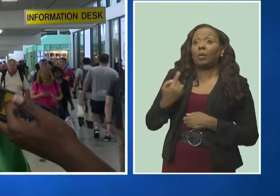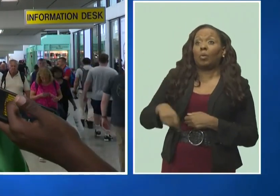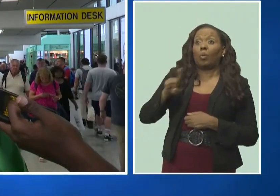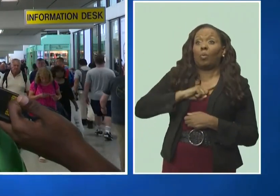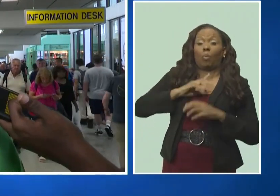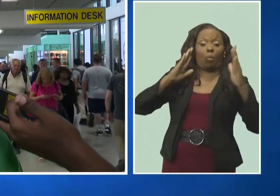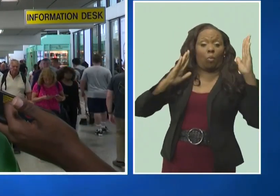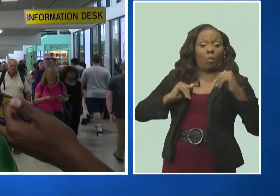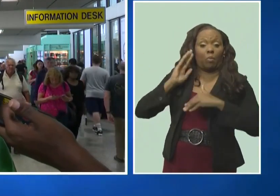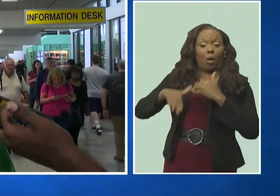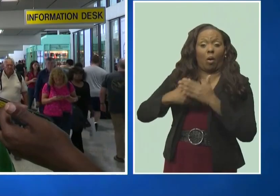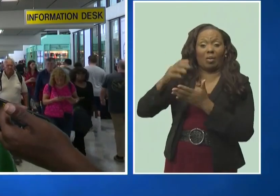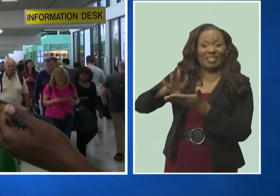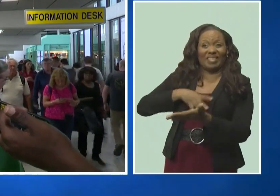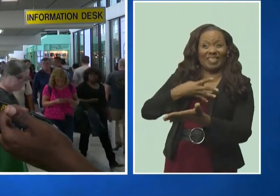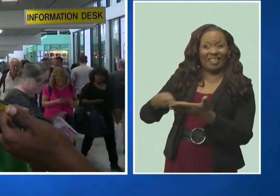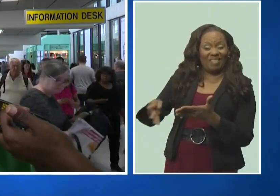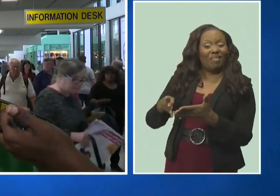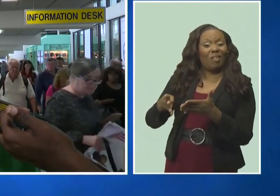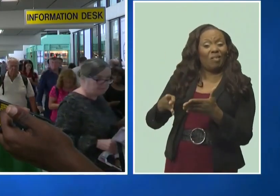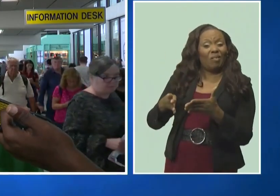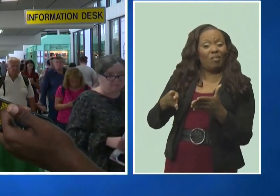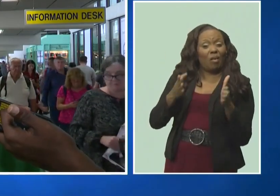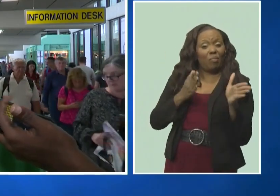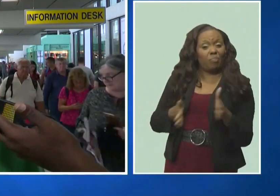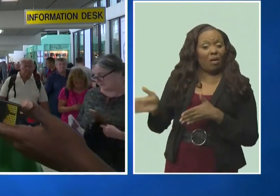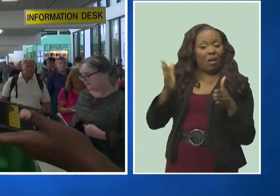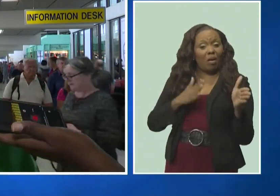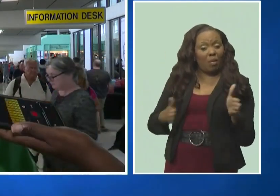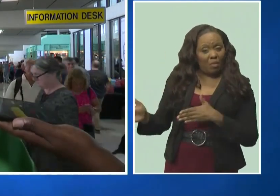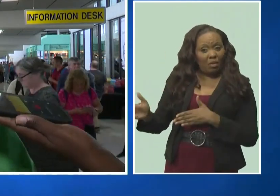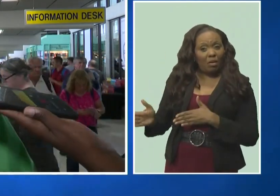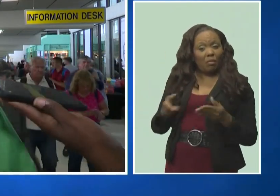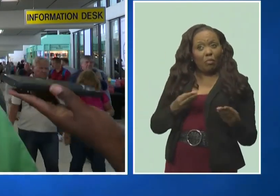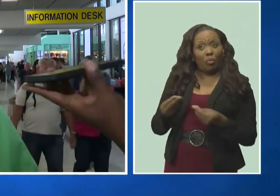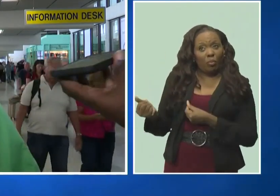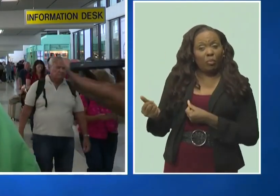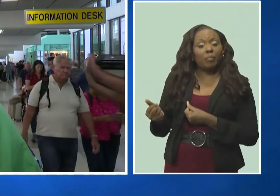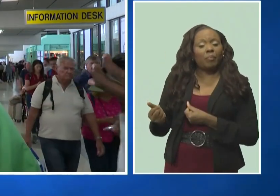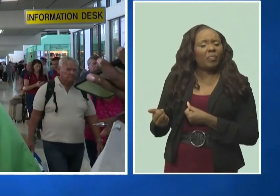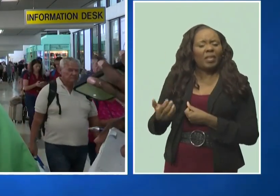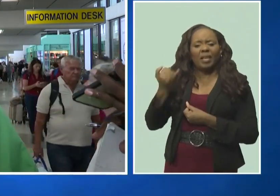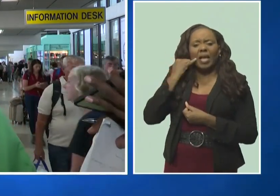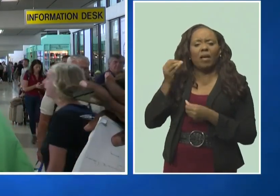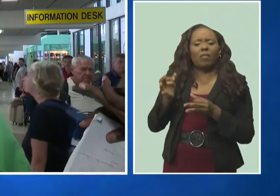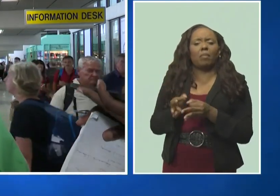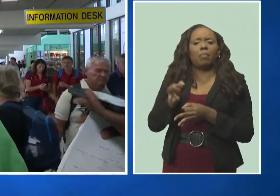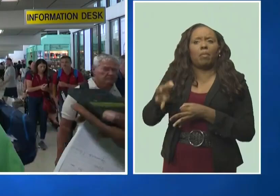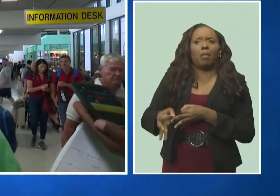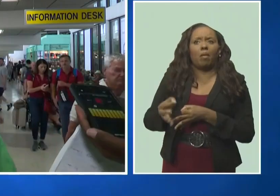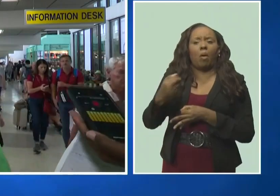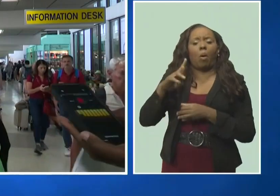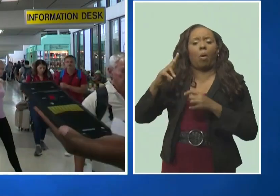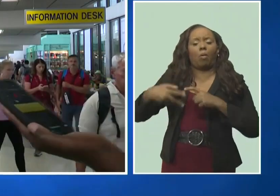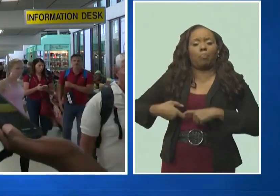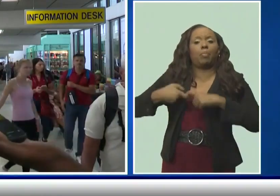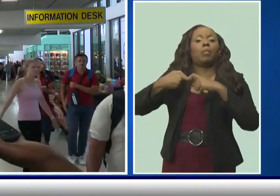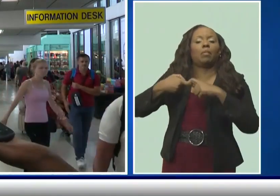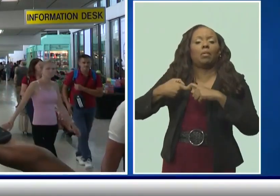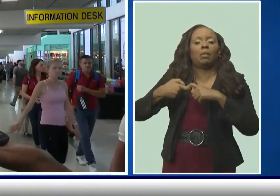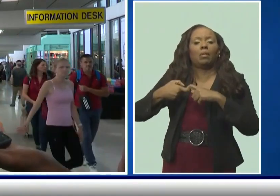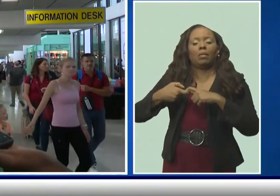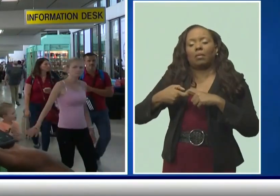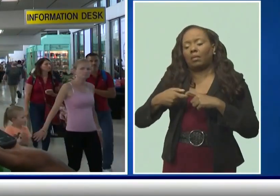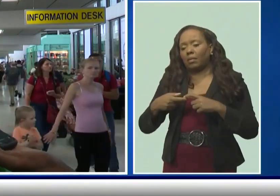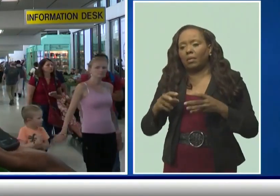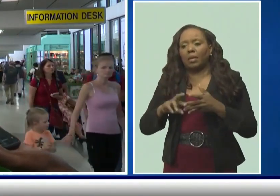schedules run accordingly, because any variations in schedules or delays will probably cause some disruption to the schedule. We are anticipating